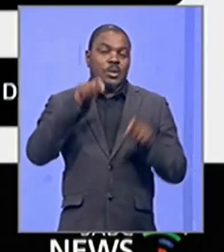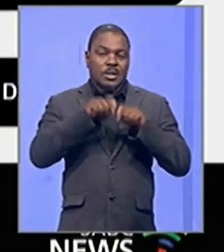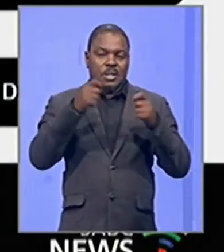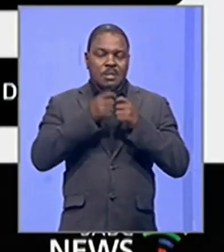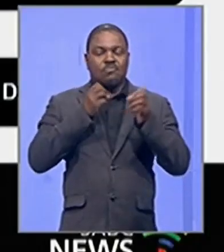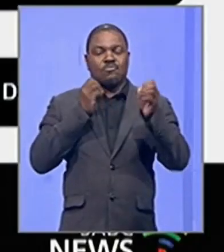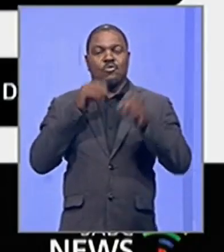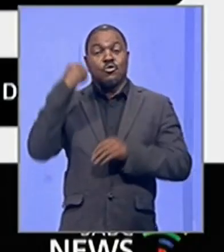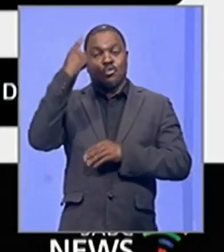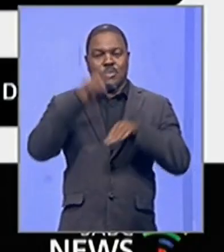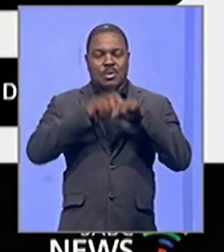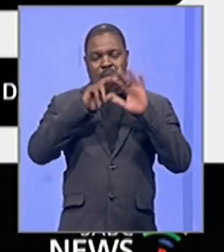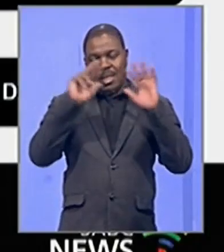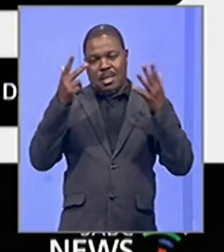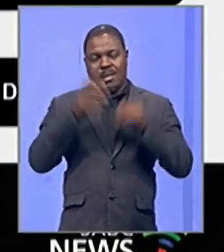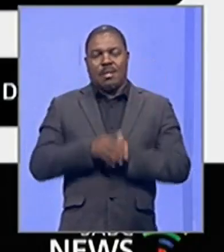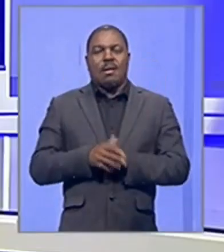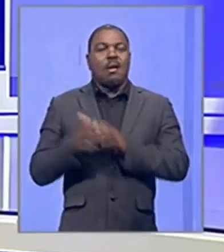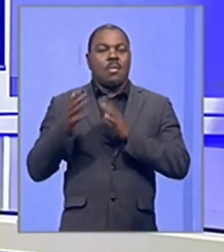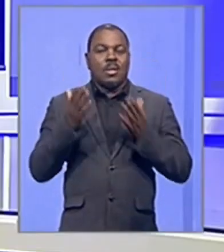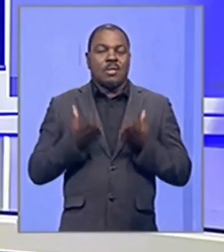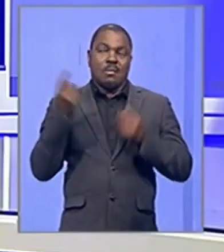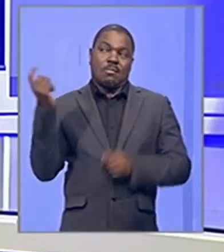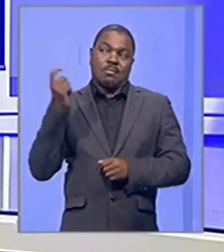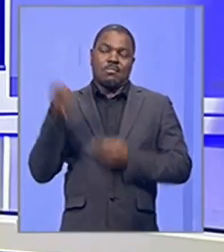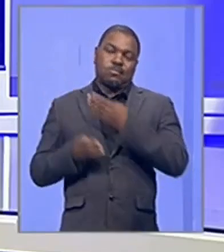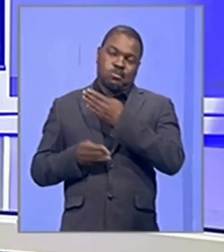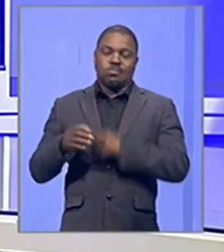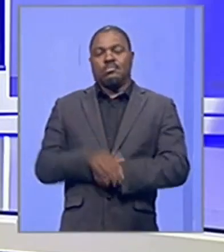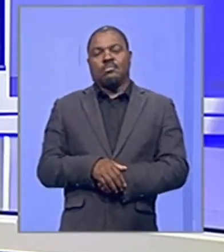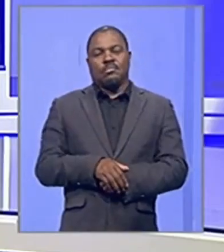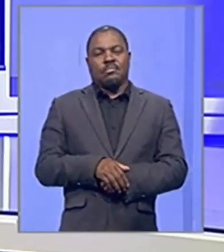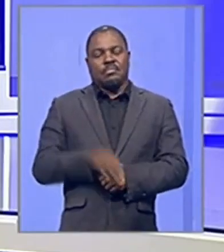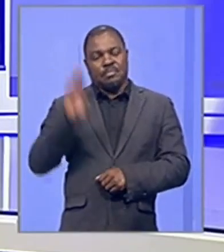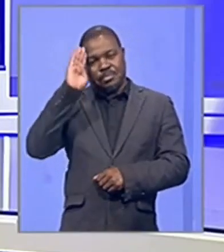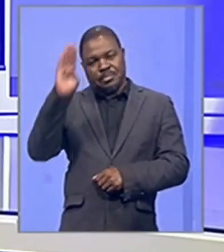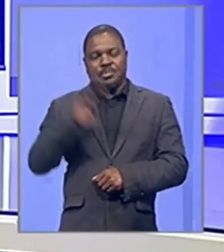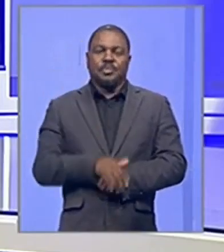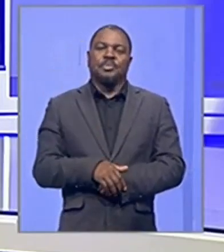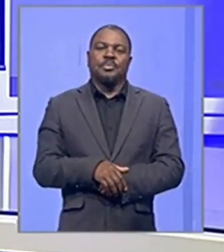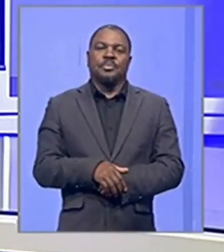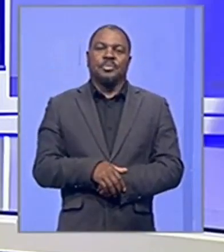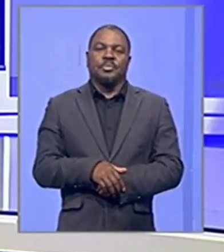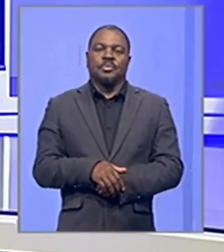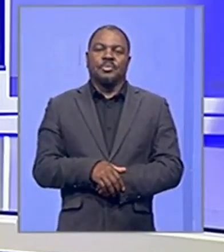seswai go sasa go latela kakanyo ya maemo a boso Thobela.